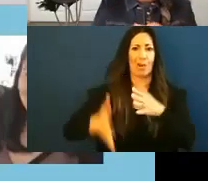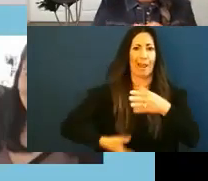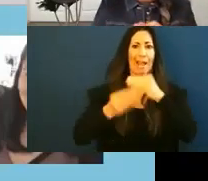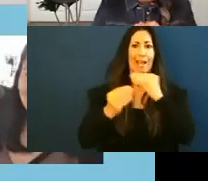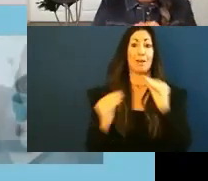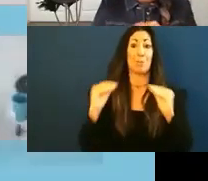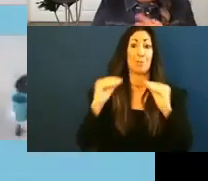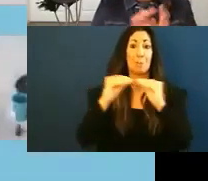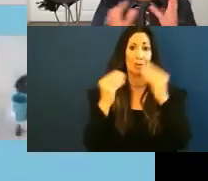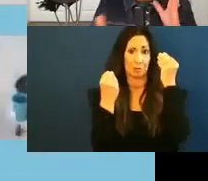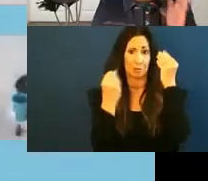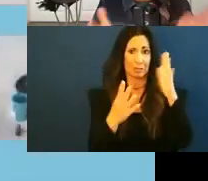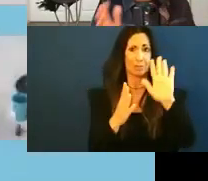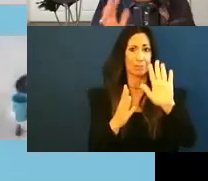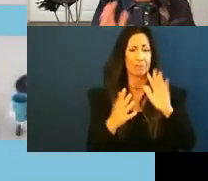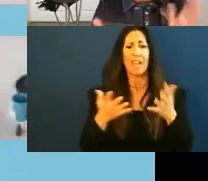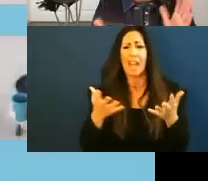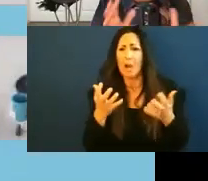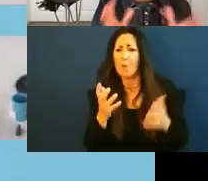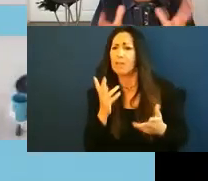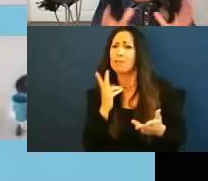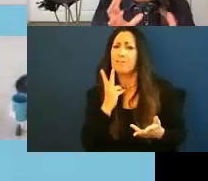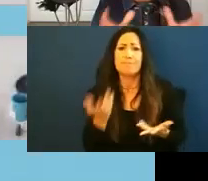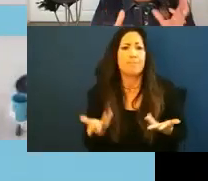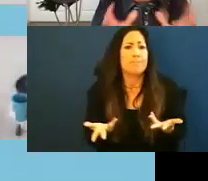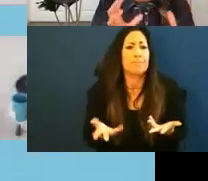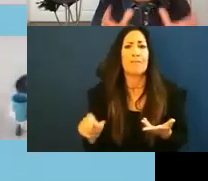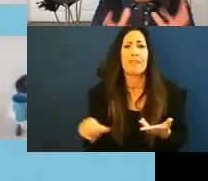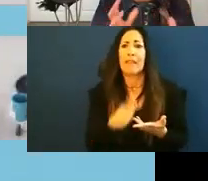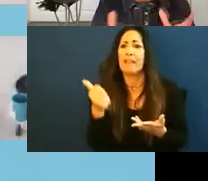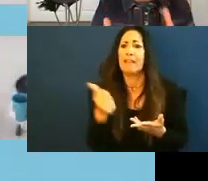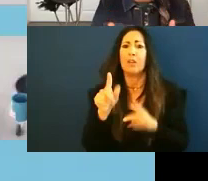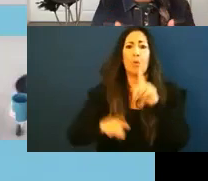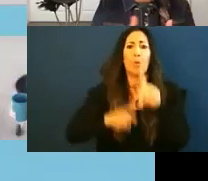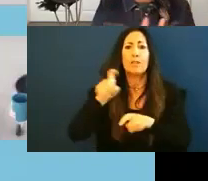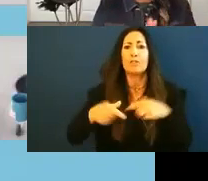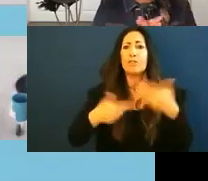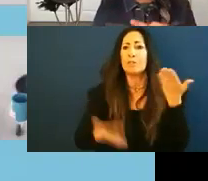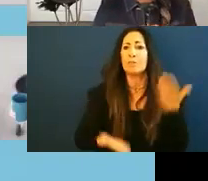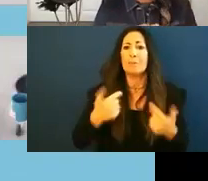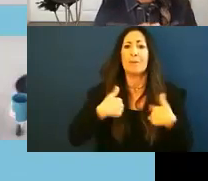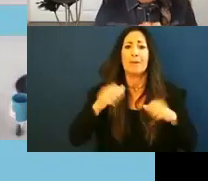this workshop to see if there are any pertinent questions that I might be able to address